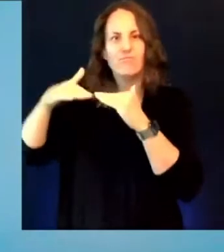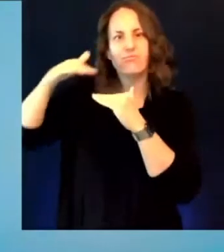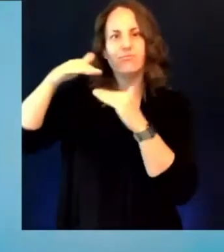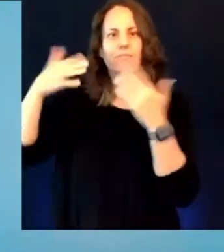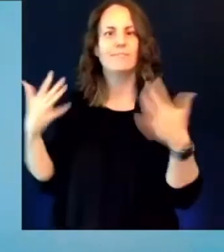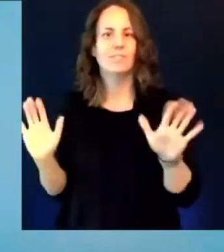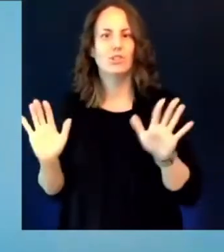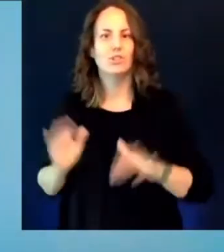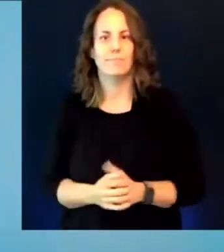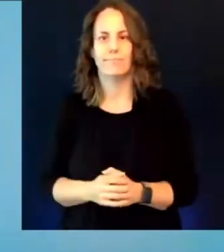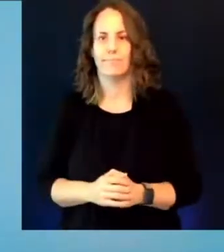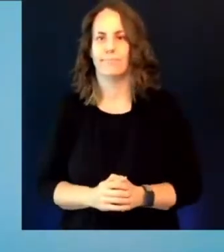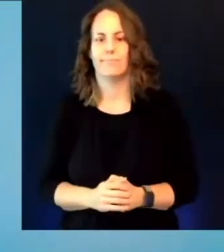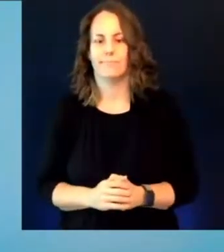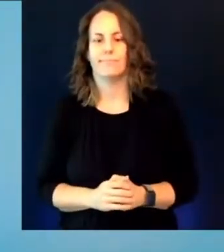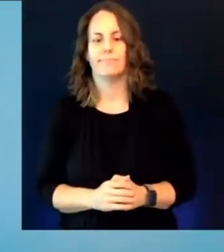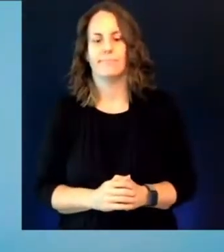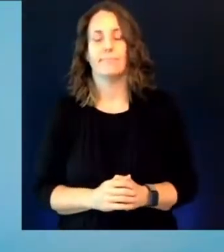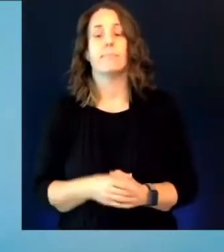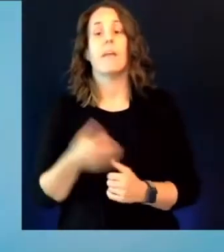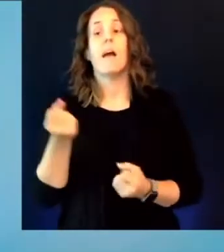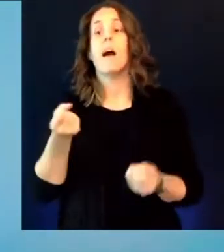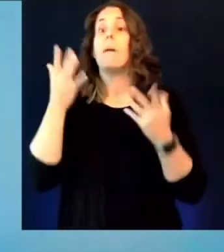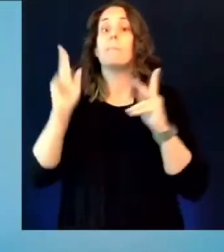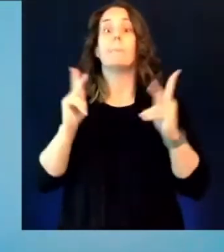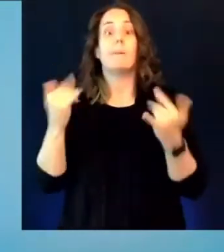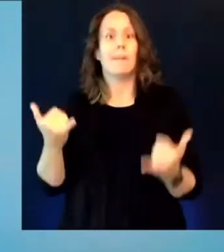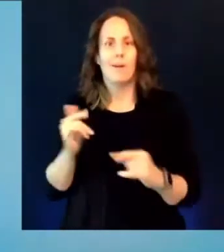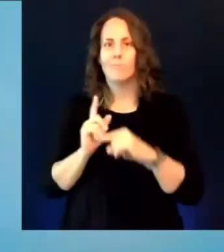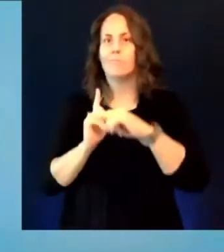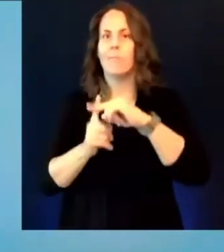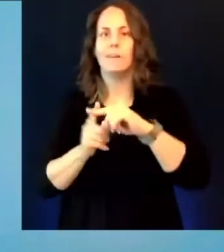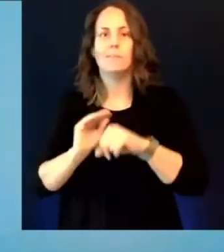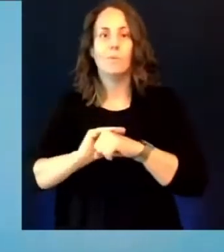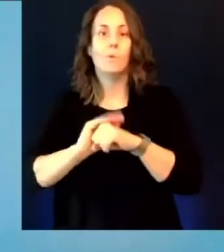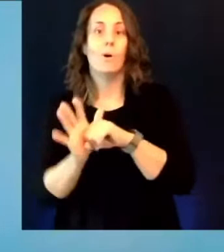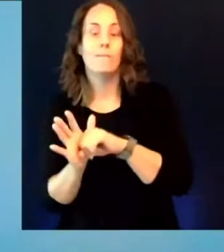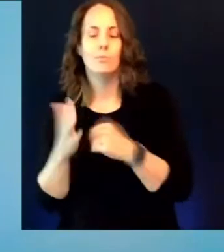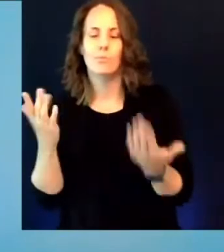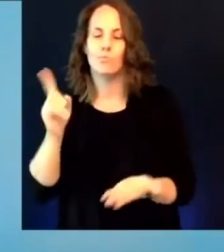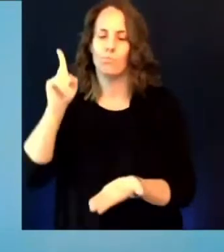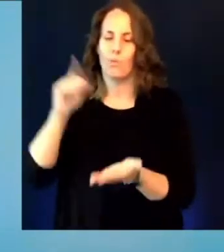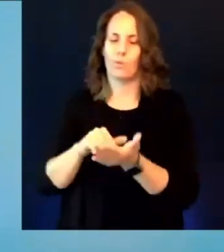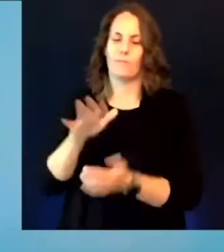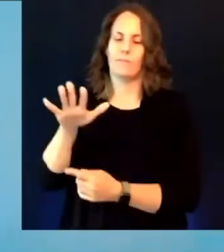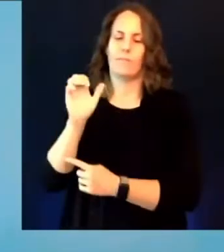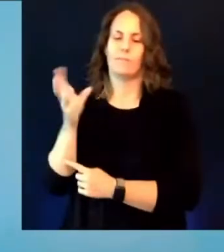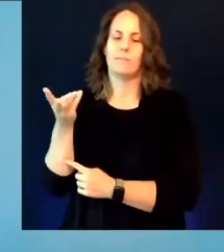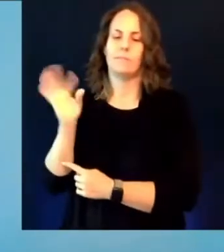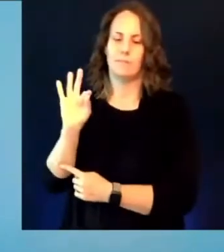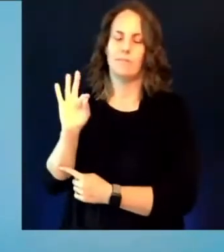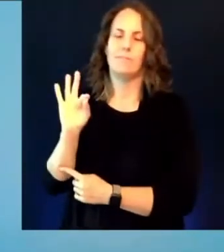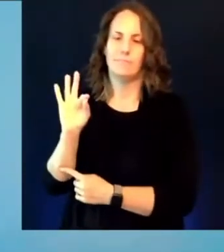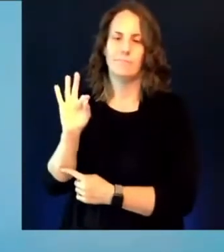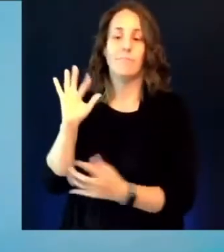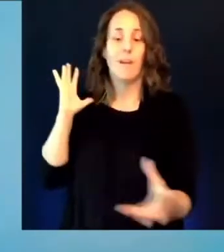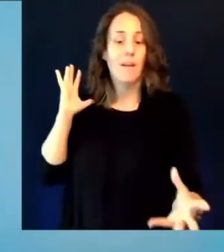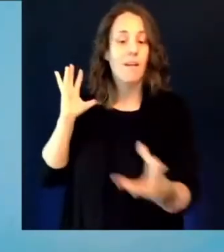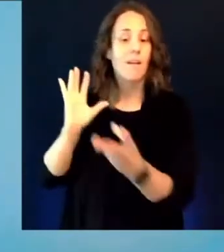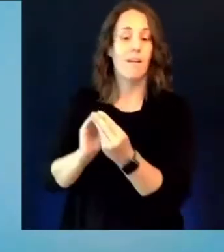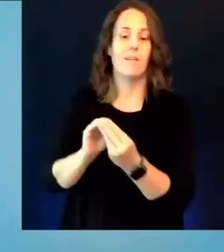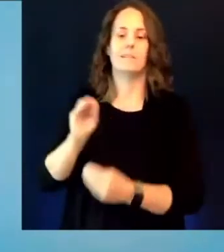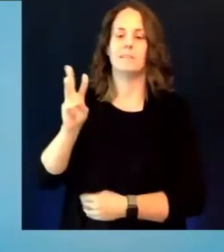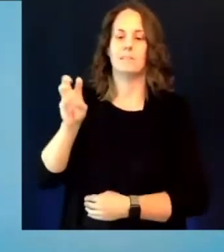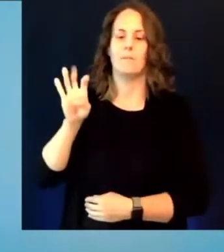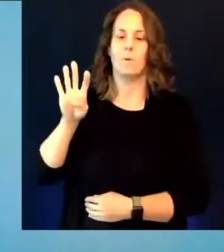1,569 new confirmed cases of COVID-19, which brings our total confirmed cases of COVID-19 to